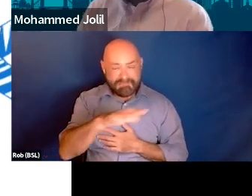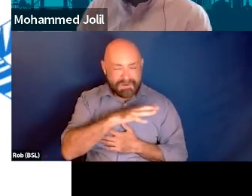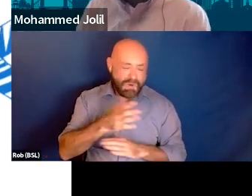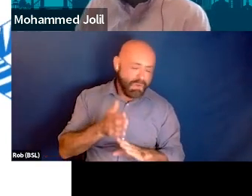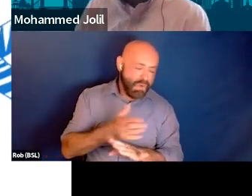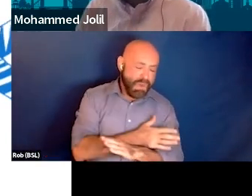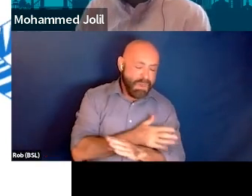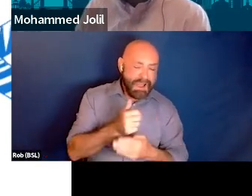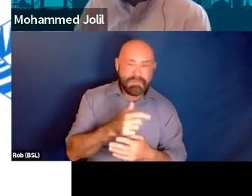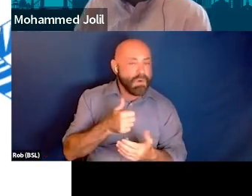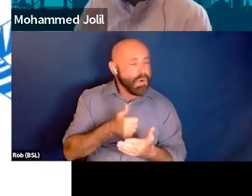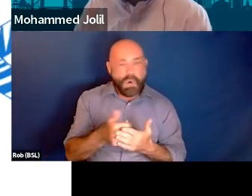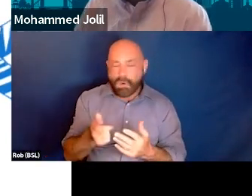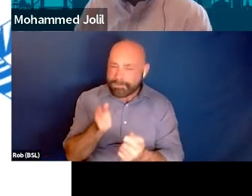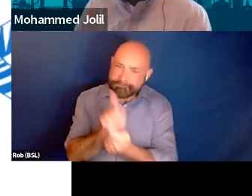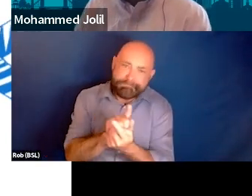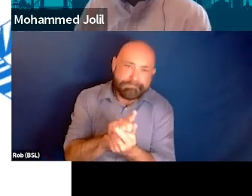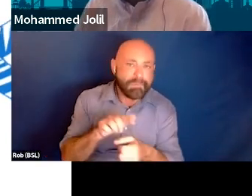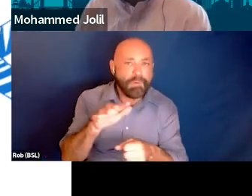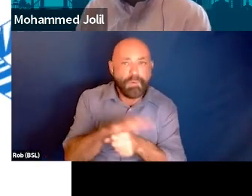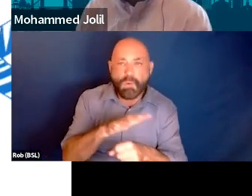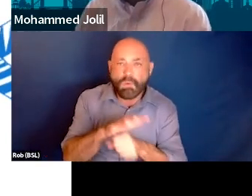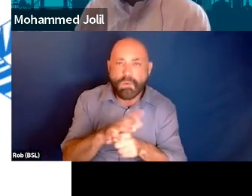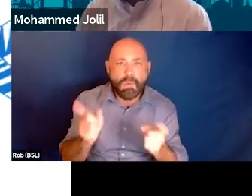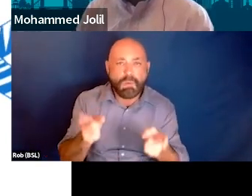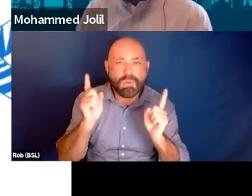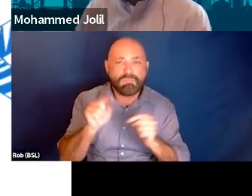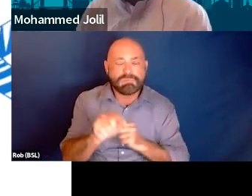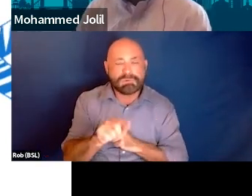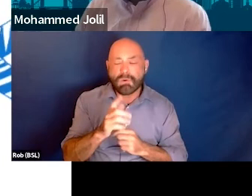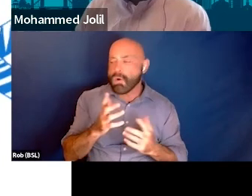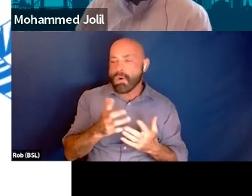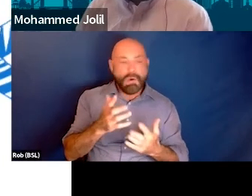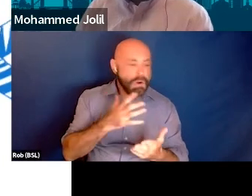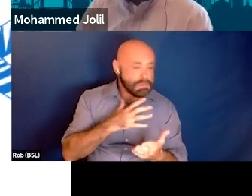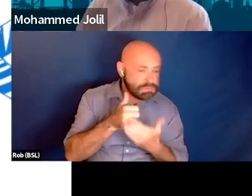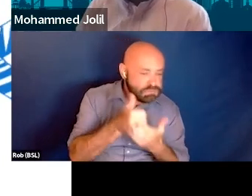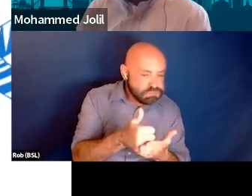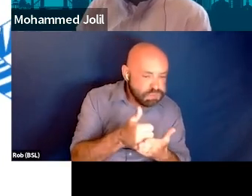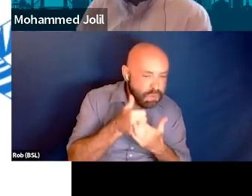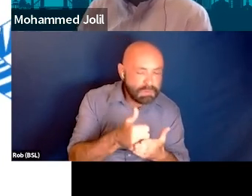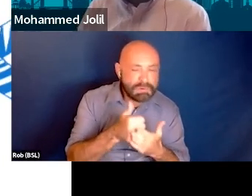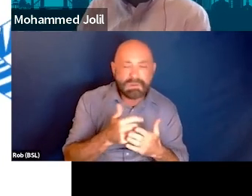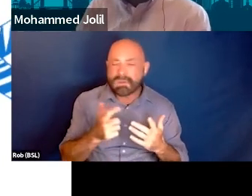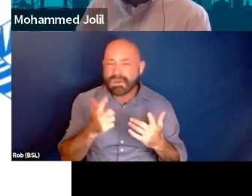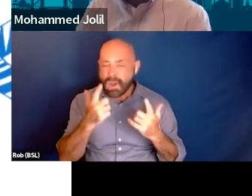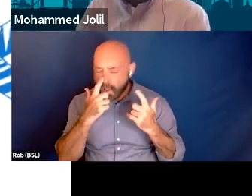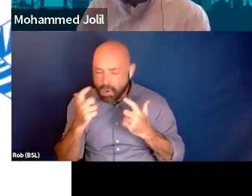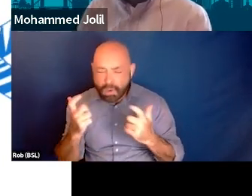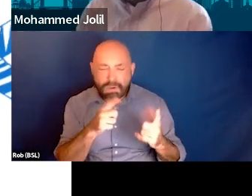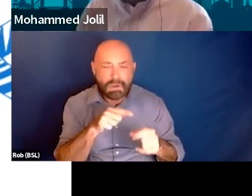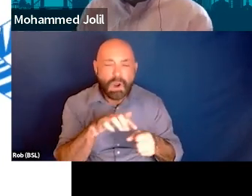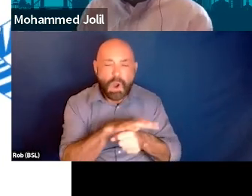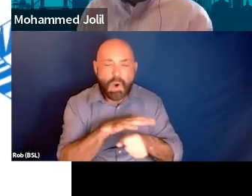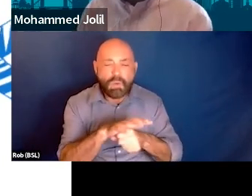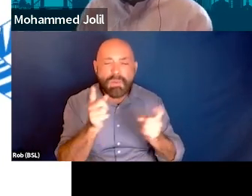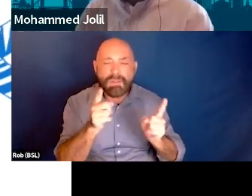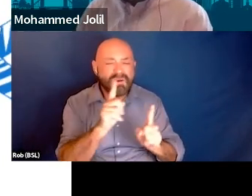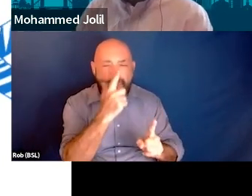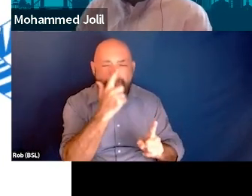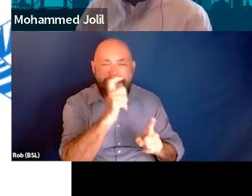turn to the local authority. Or you wanted support, you kind of looked at what the local authorities do.